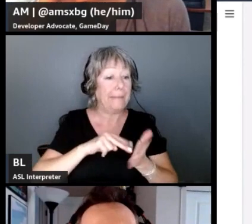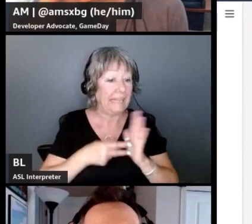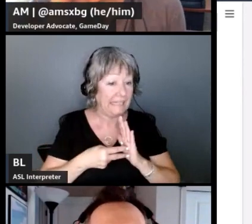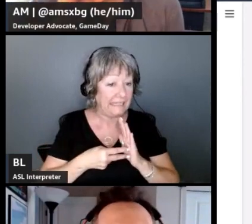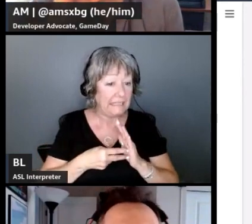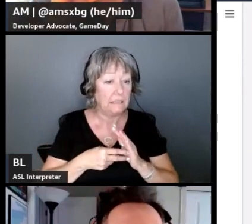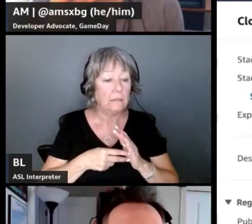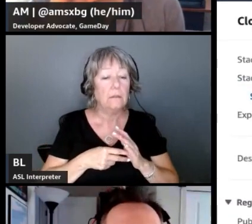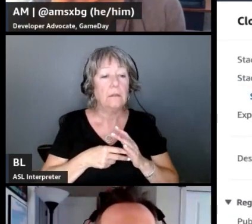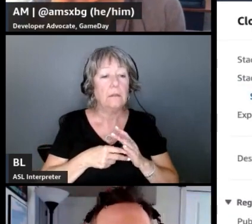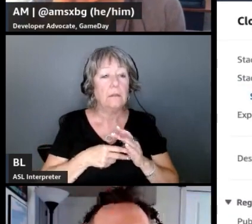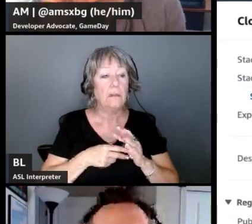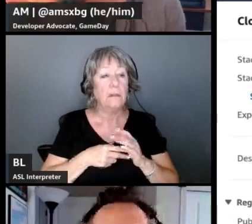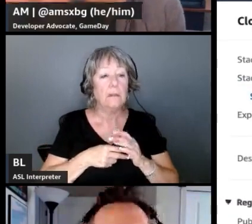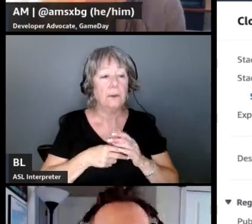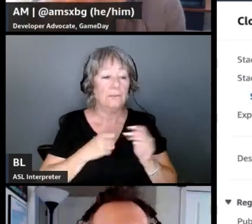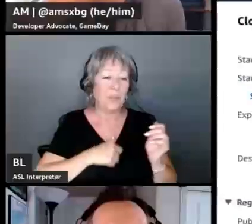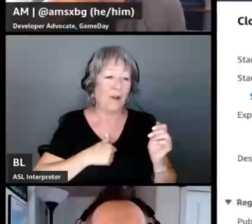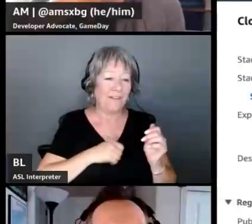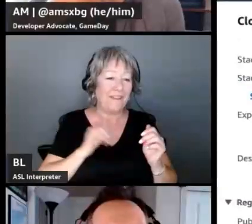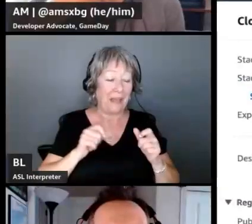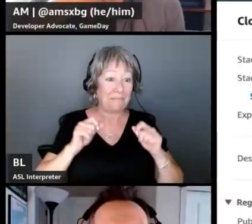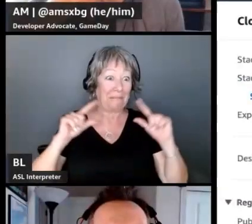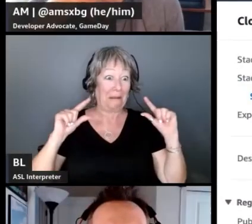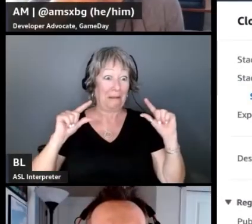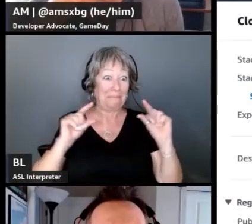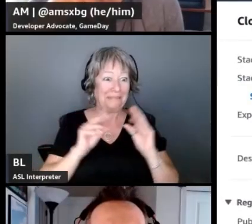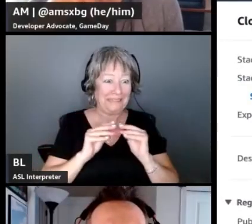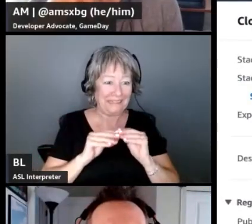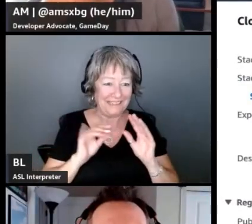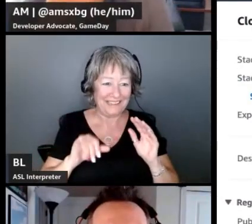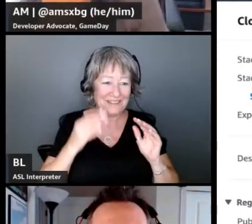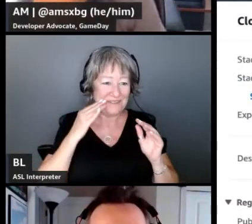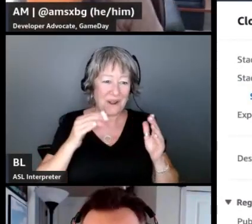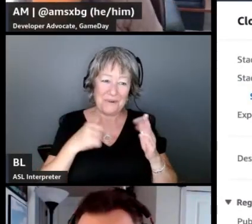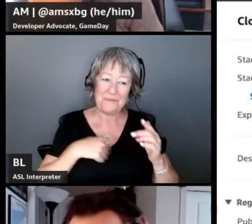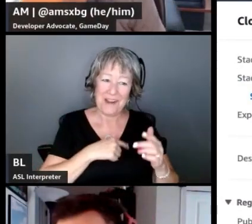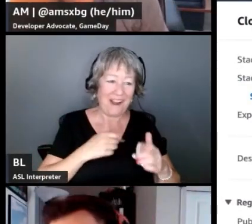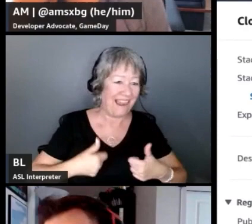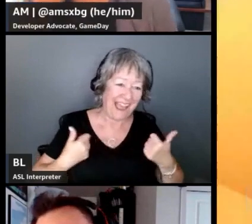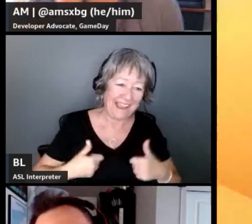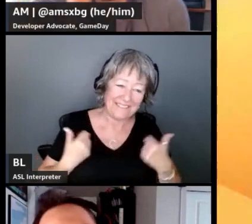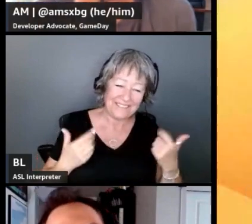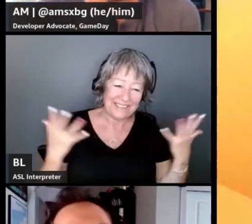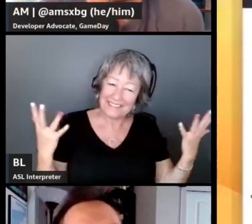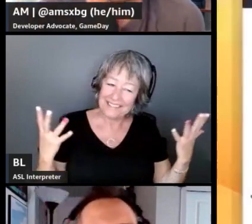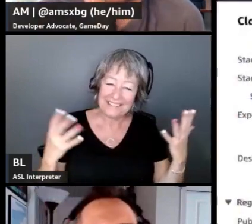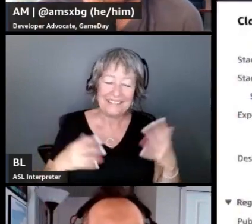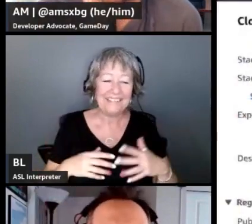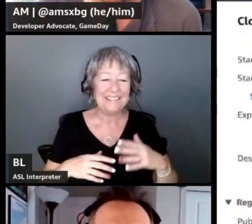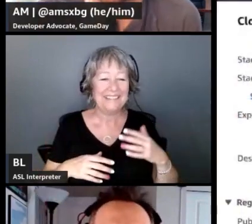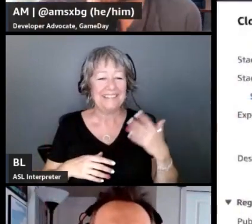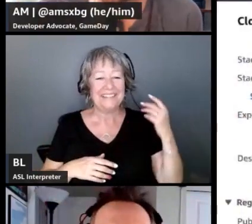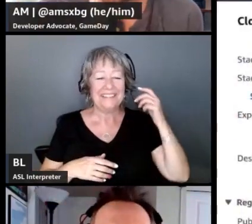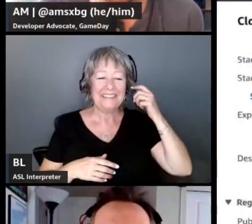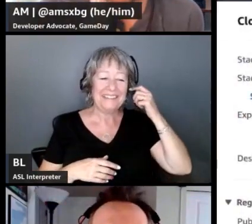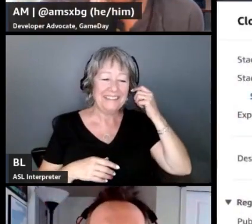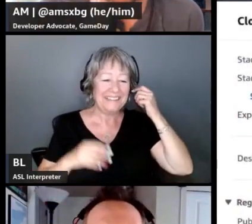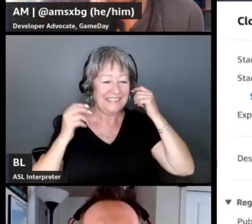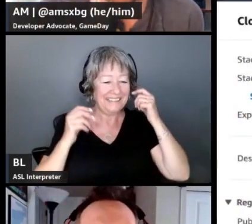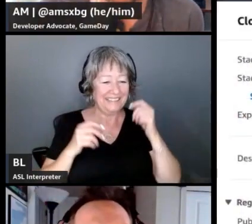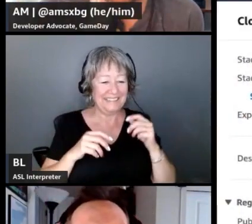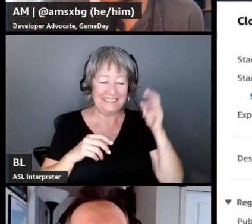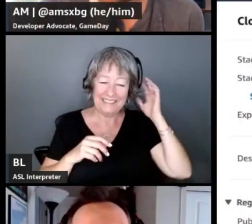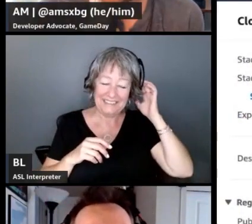sorry for that. That's okay. That's how you know we're live. Time call. I was not preparing for